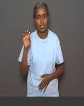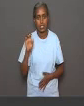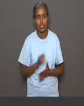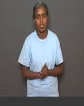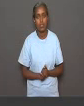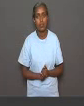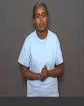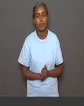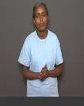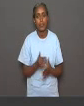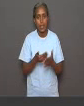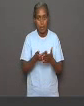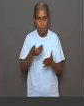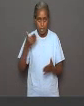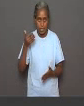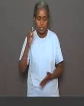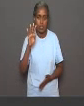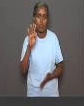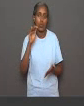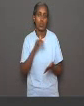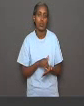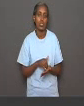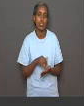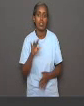3,600 minus